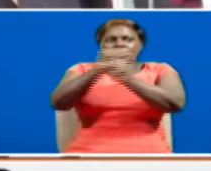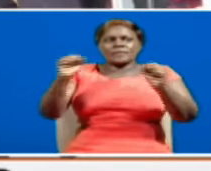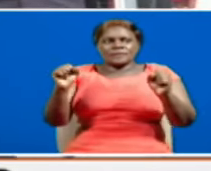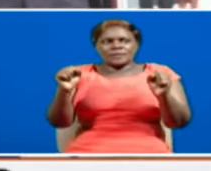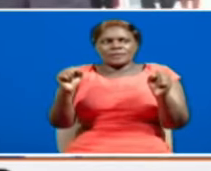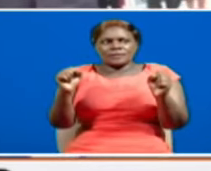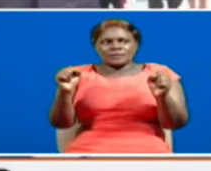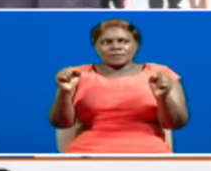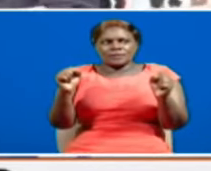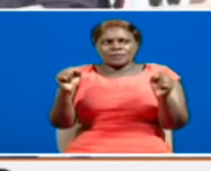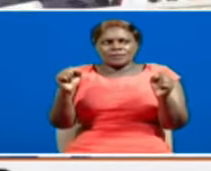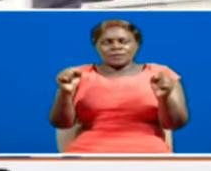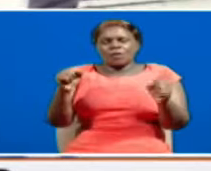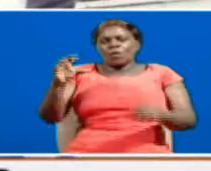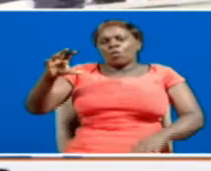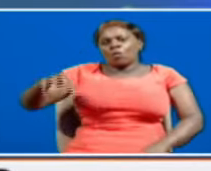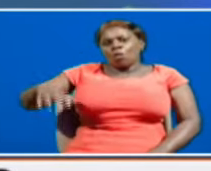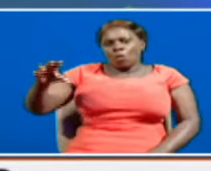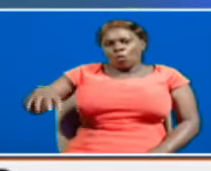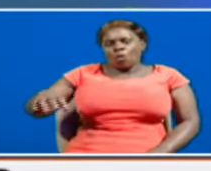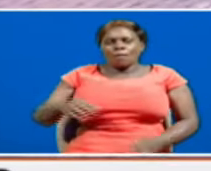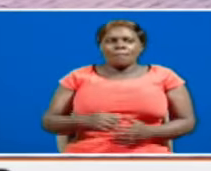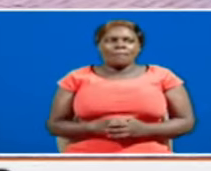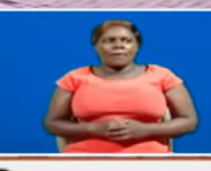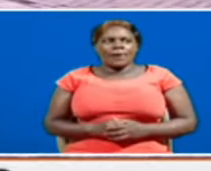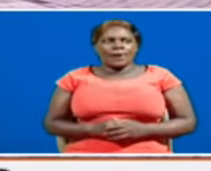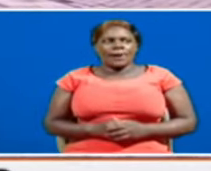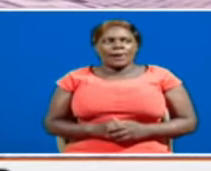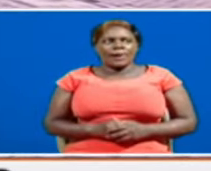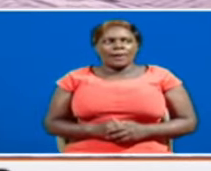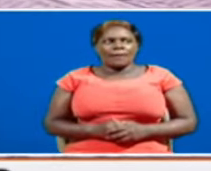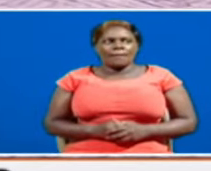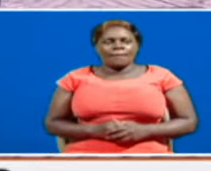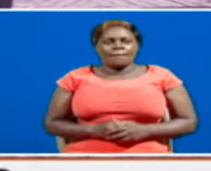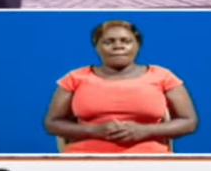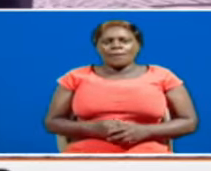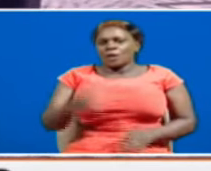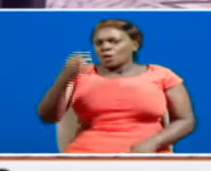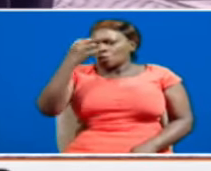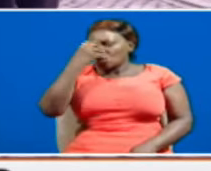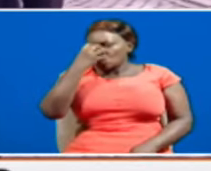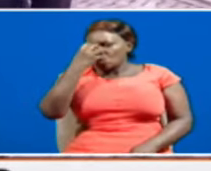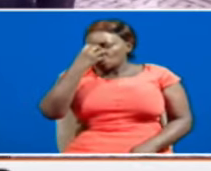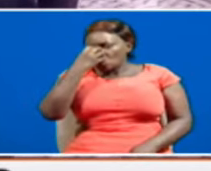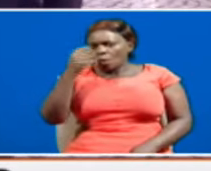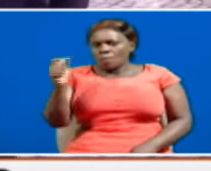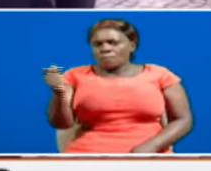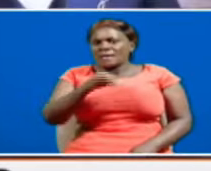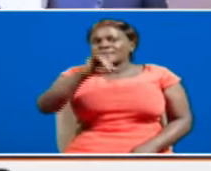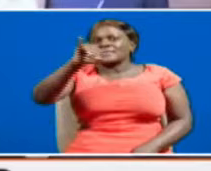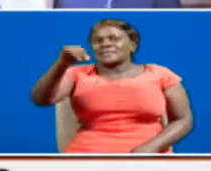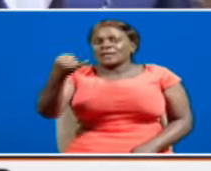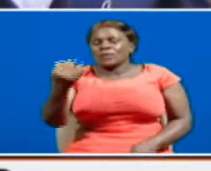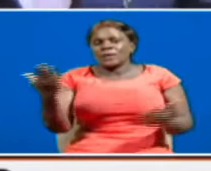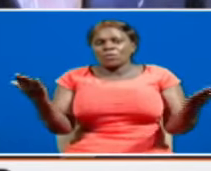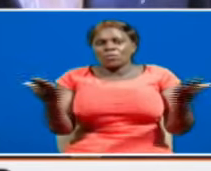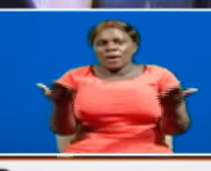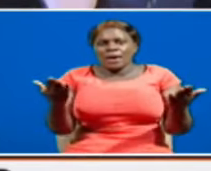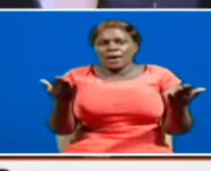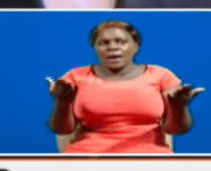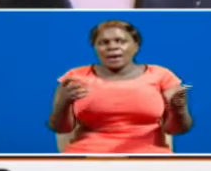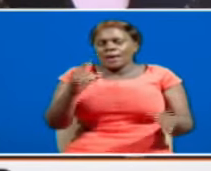Felix Tshisekedi of Democratic Republic of Congo. Good morning. How are you? Ruto would close the month of January attending